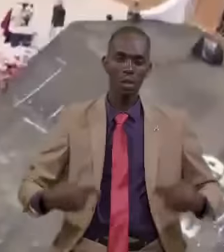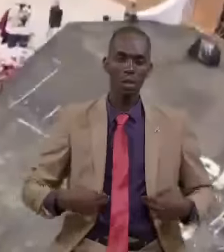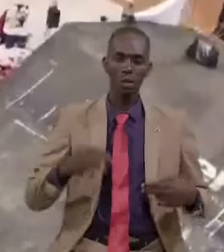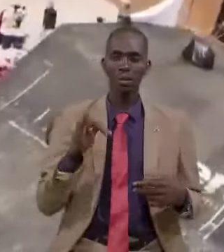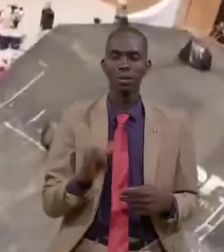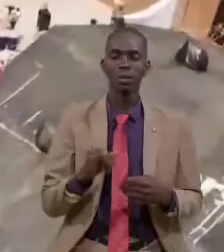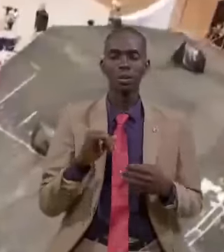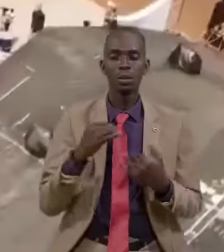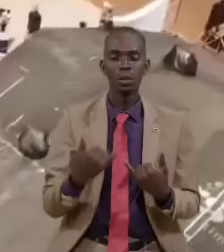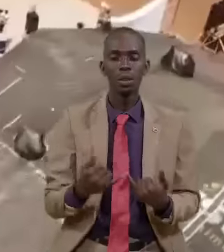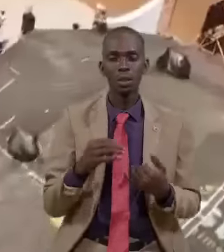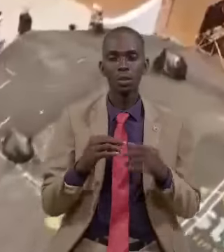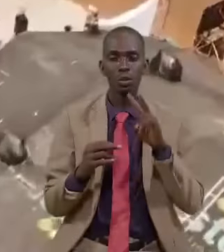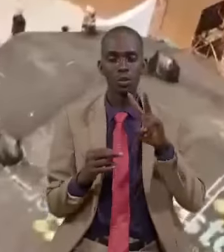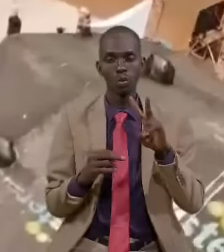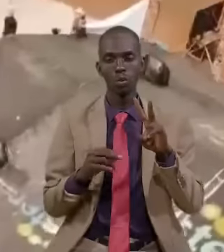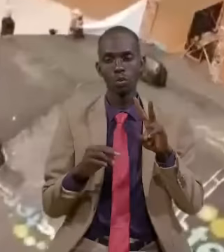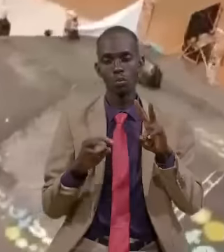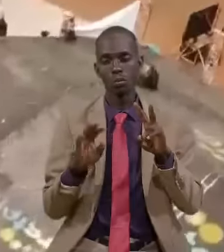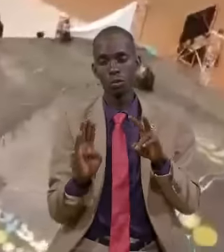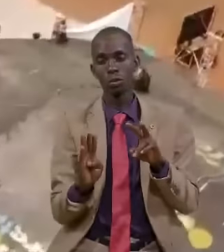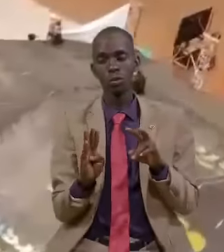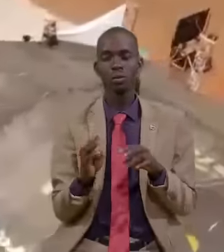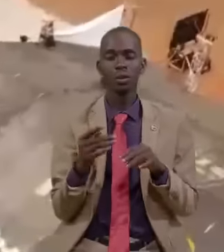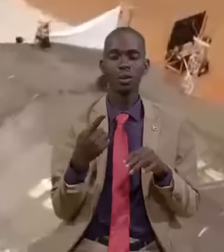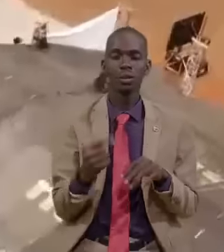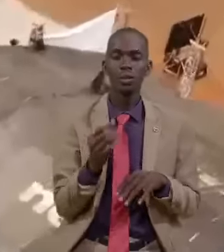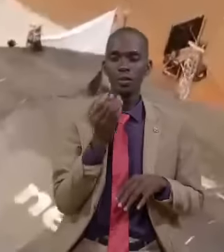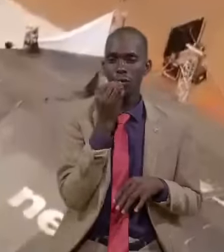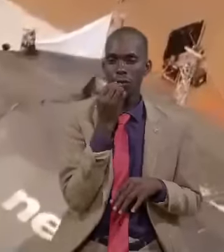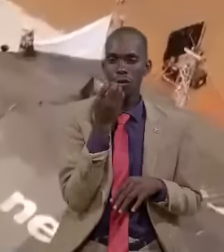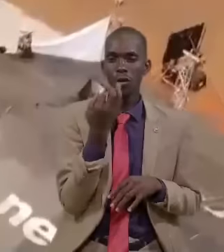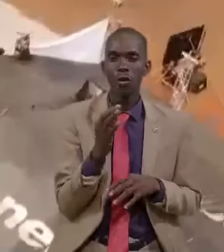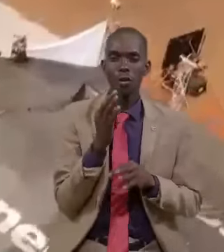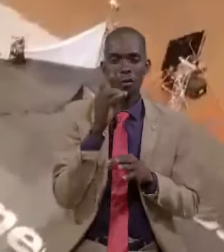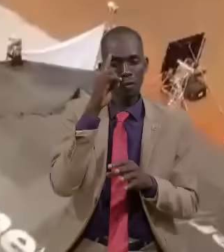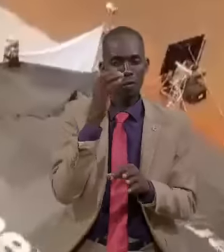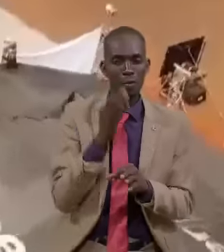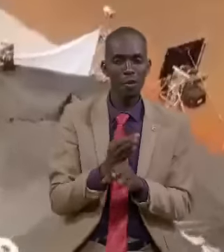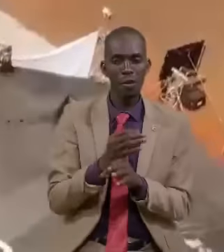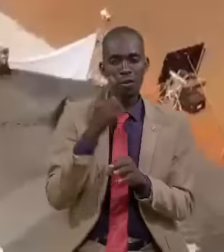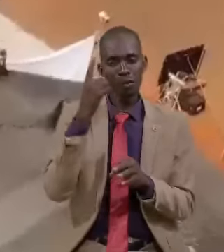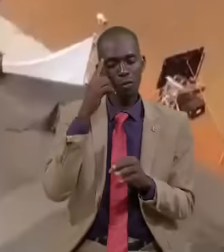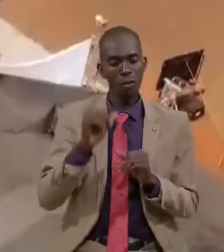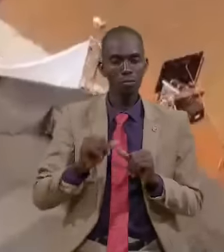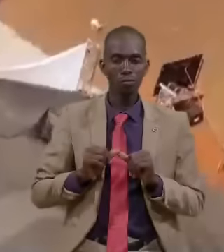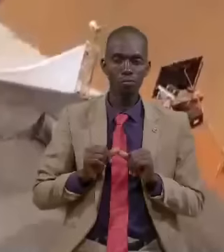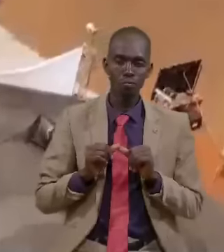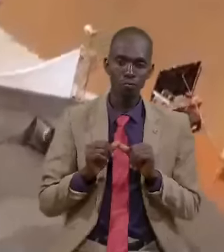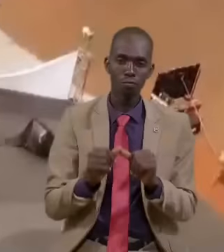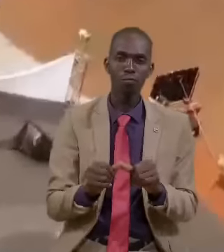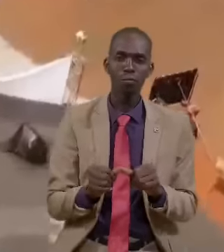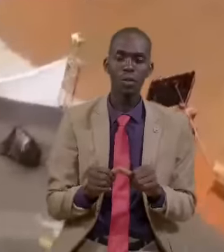Number two, the food of faith for holding our healing. There is a